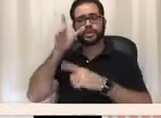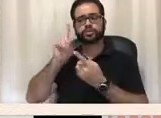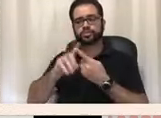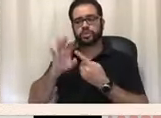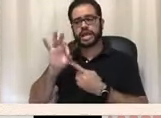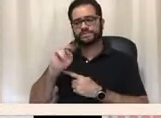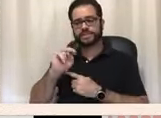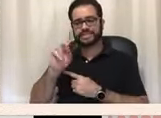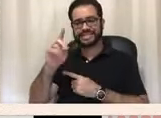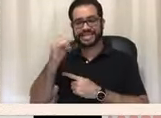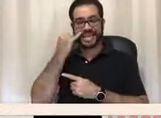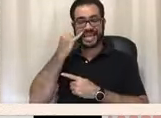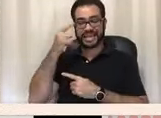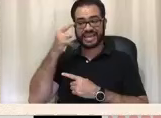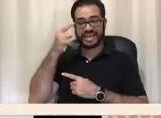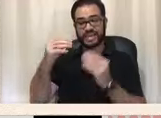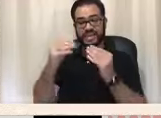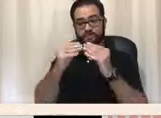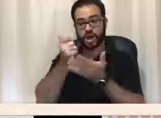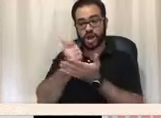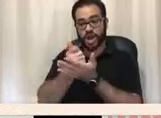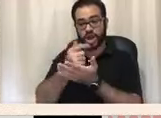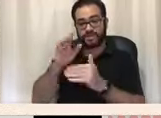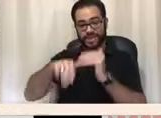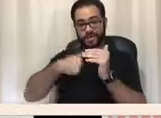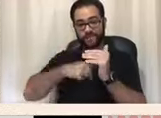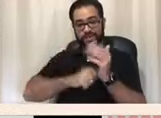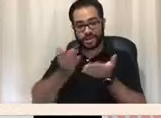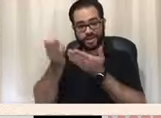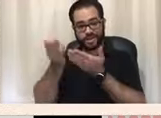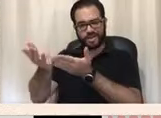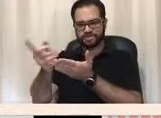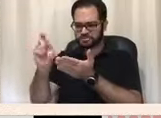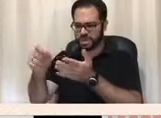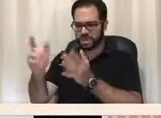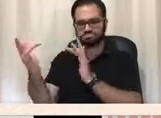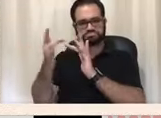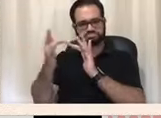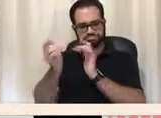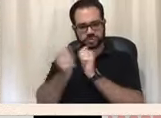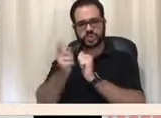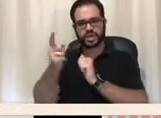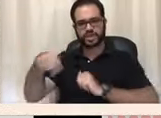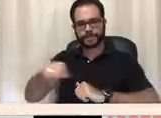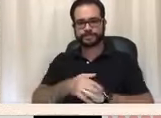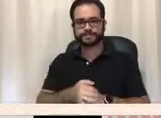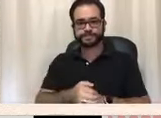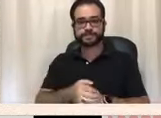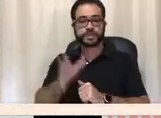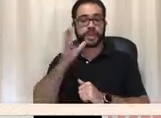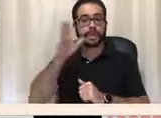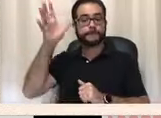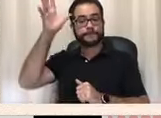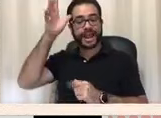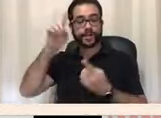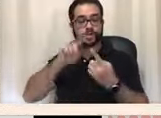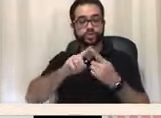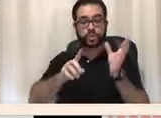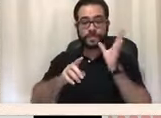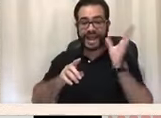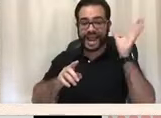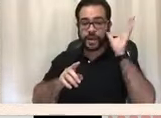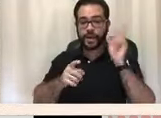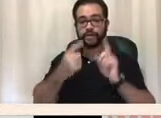can offer. We're happy to connect you with them. Parent to Parent of Miami is also a federally funded parent